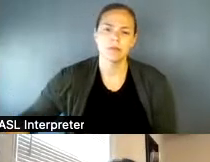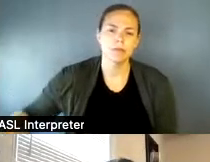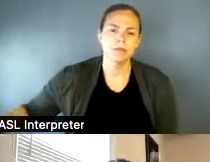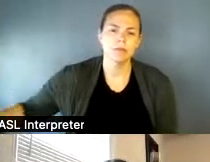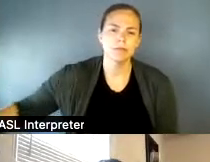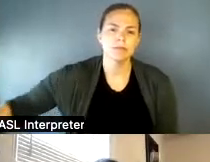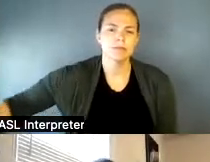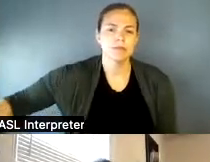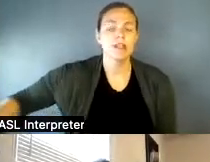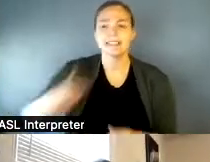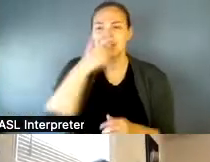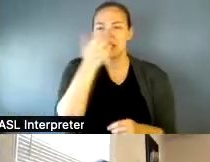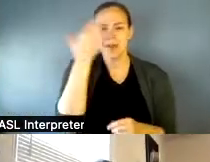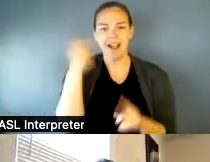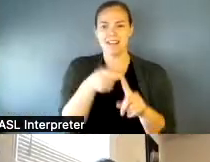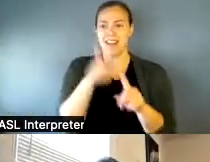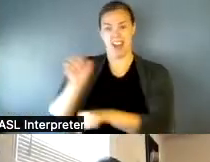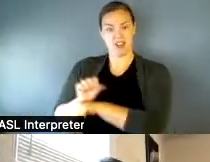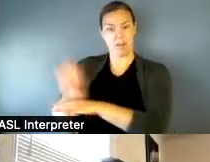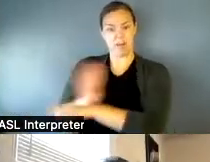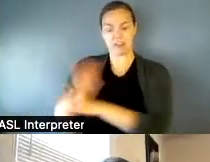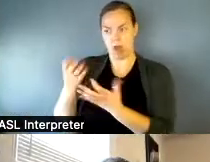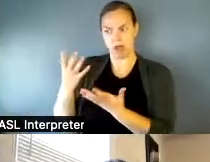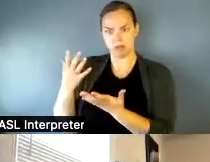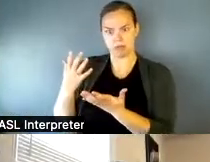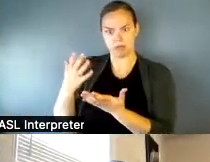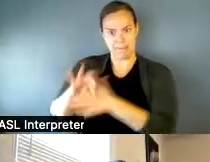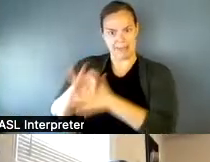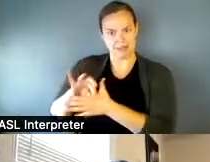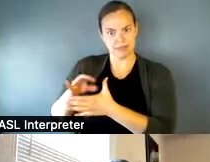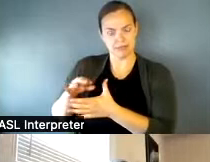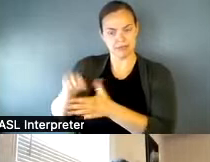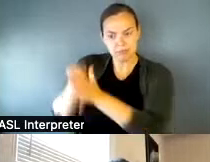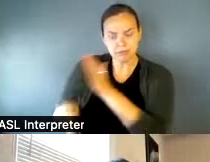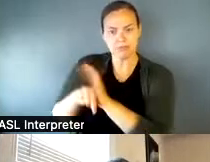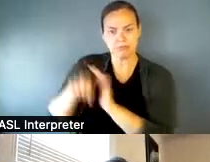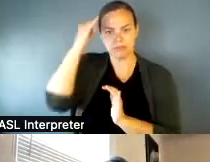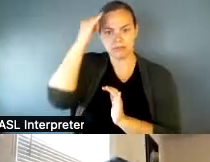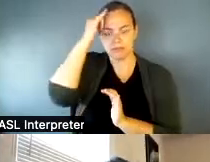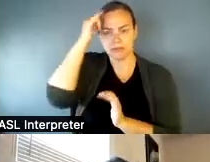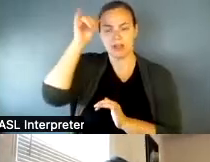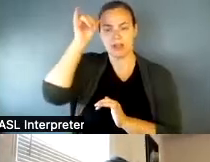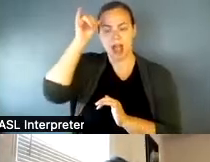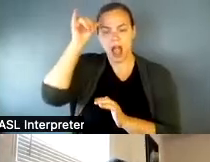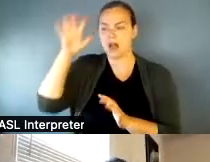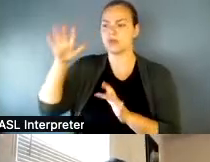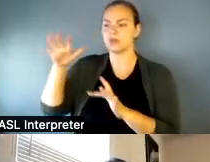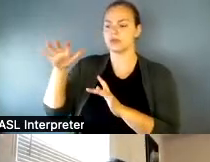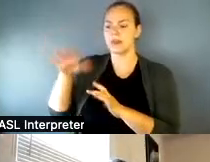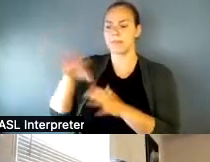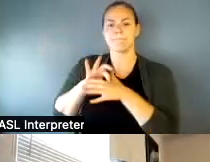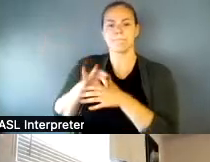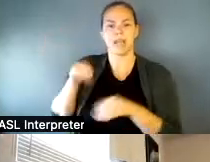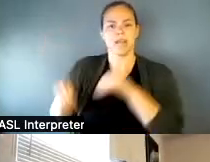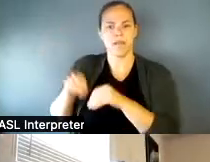meat processing, and obviously the slaughter of cattle, and the sort of importance that meat packing had for the development of